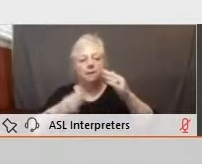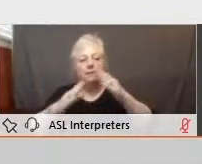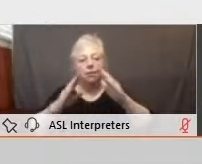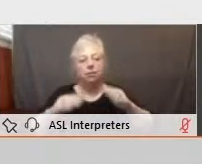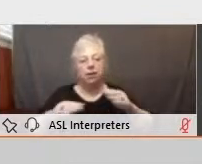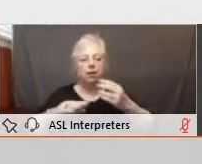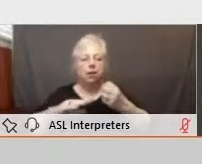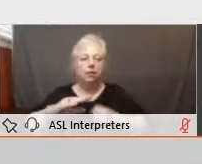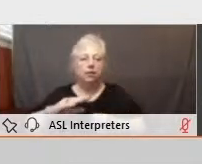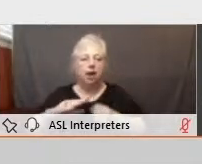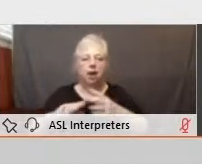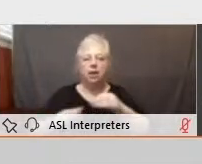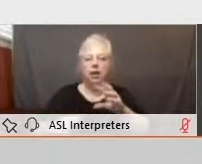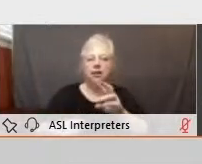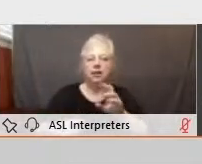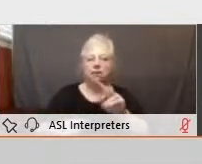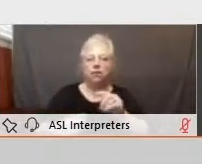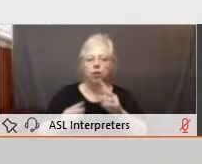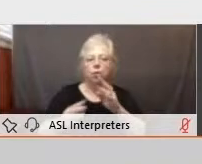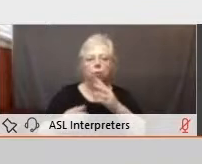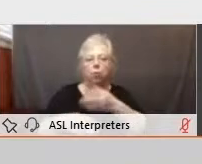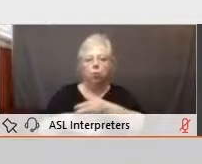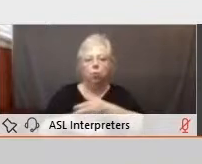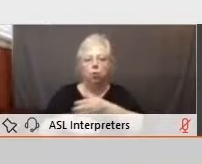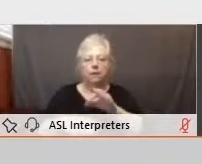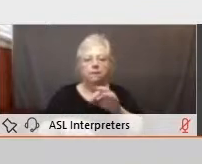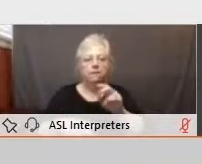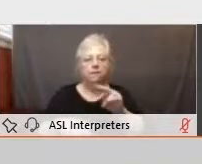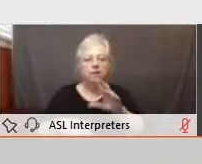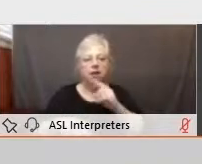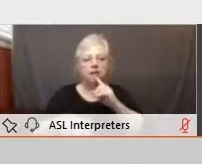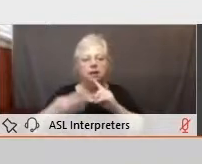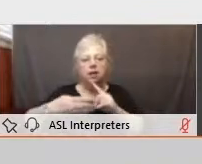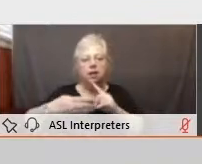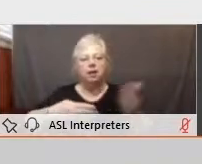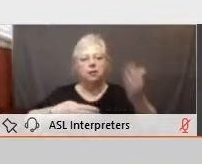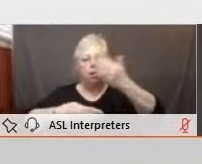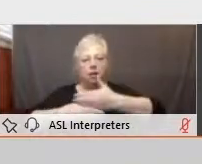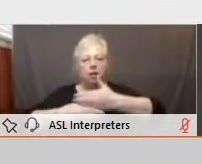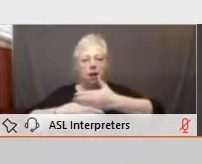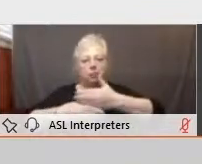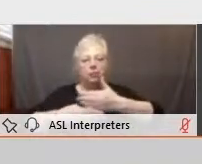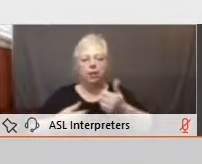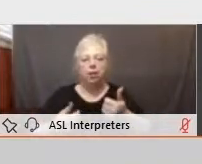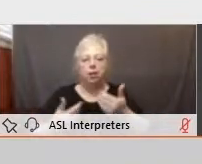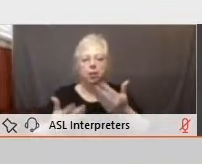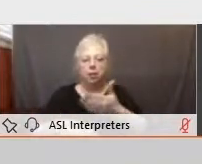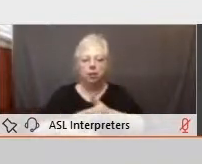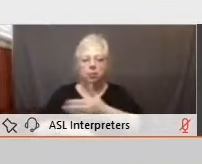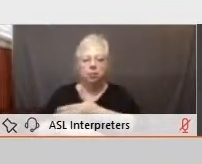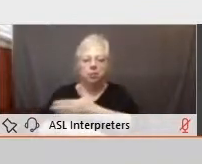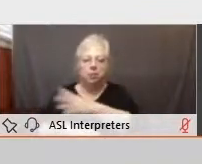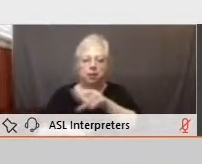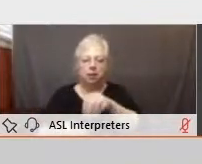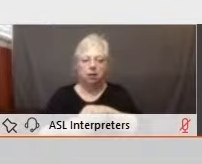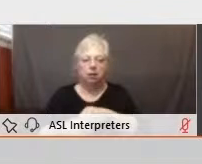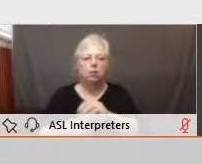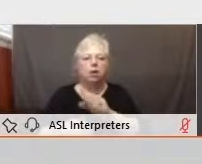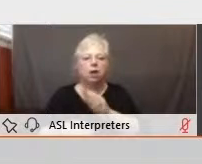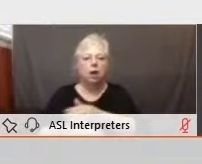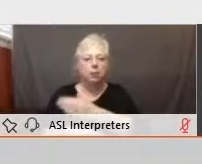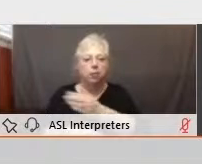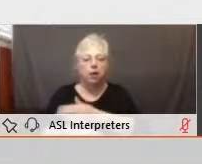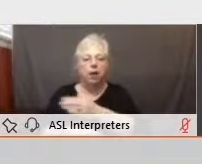6-foot wood fence is installed atop. Proposed improvements include upgrade and replacement of